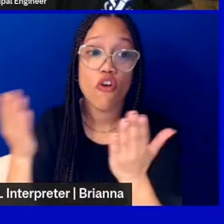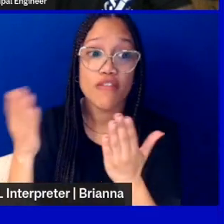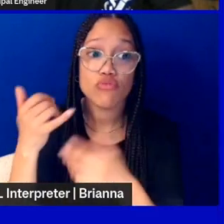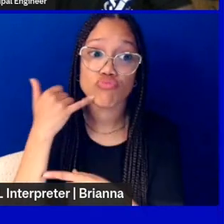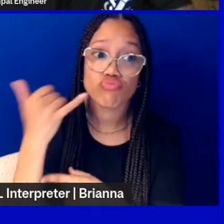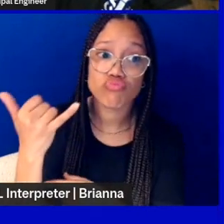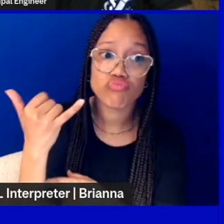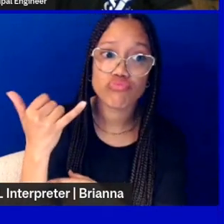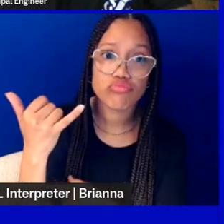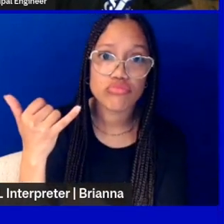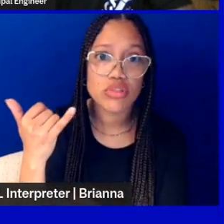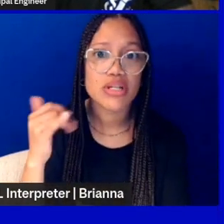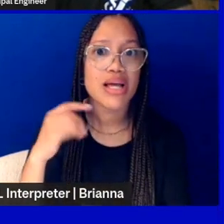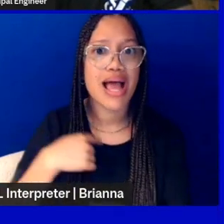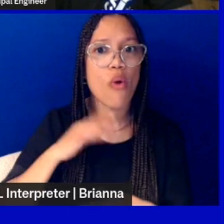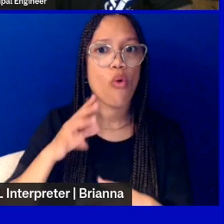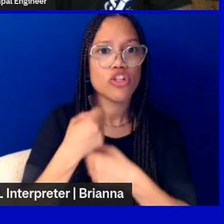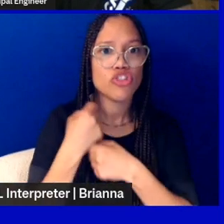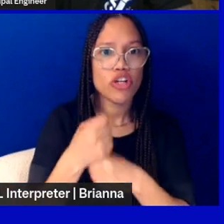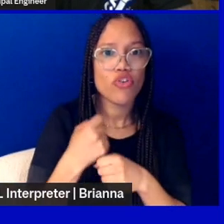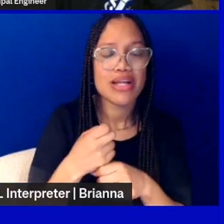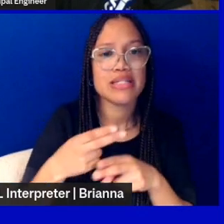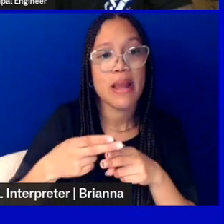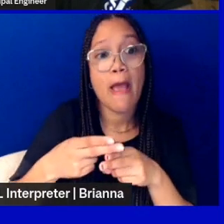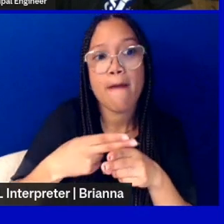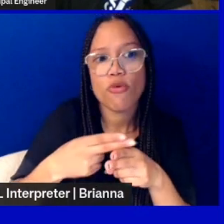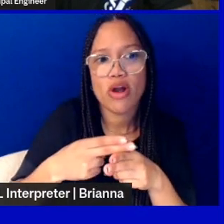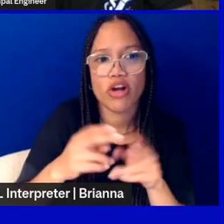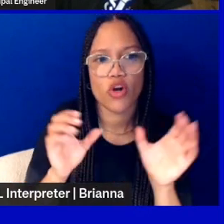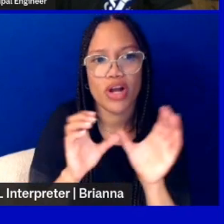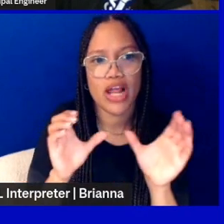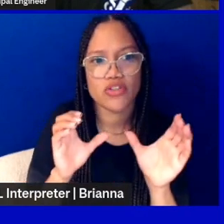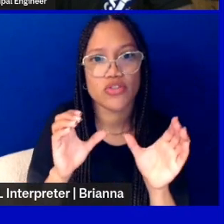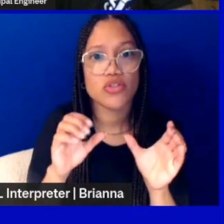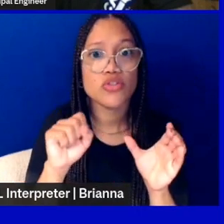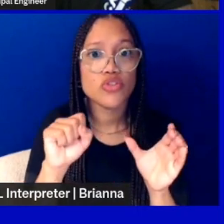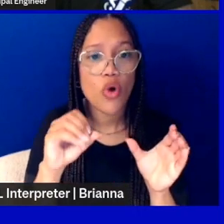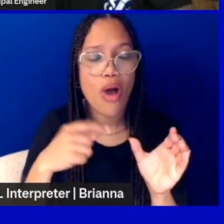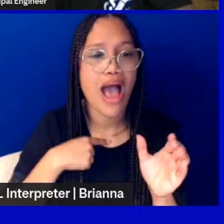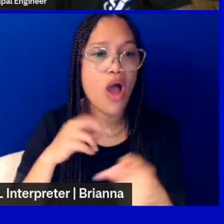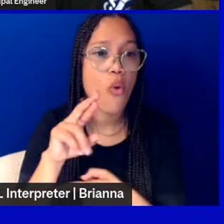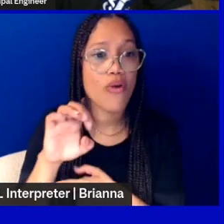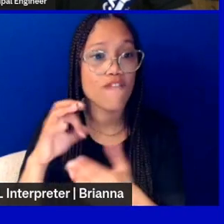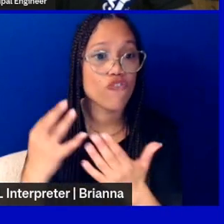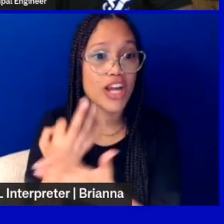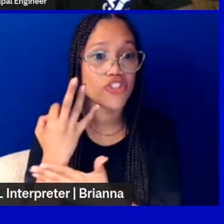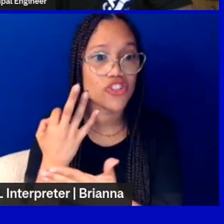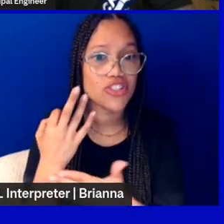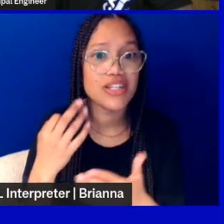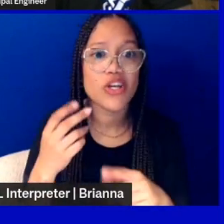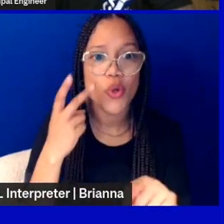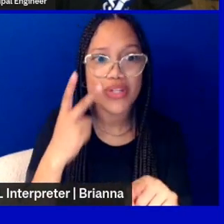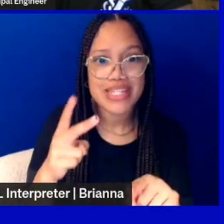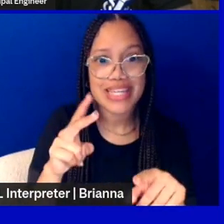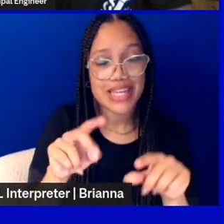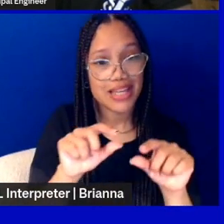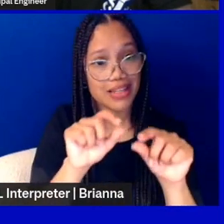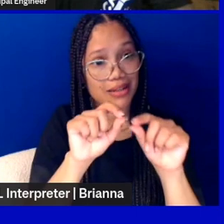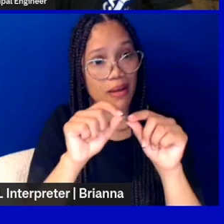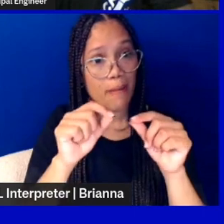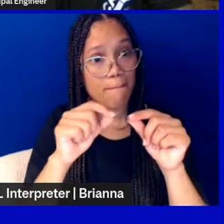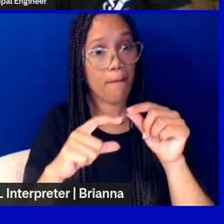will generate the temporary credentials. So if I go and refresh it, you will see the Vault has created a